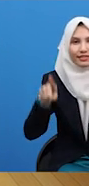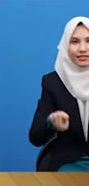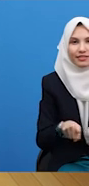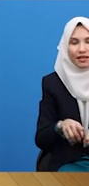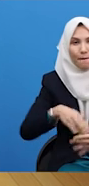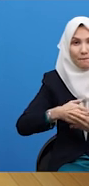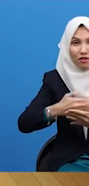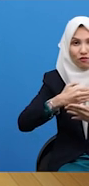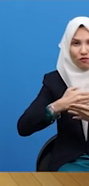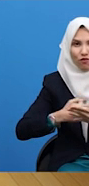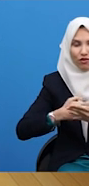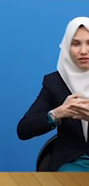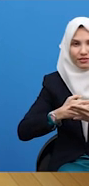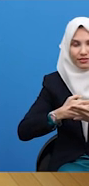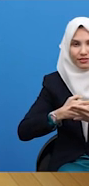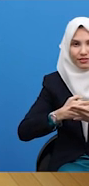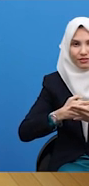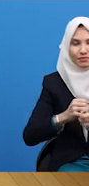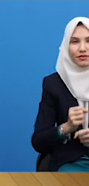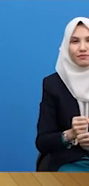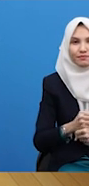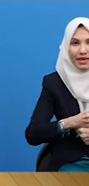be reached.